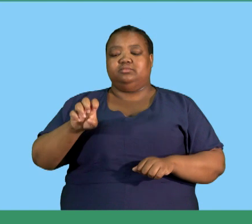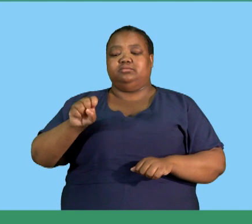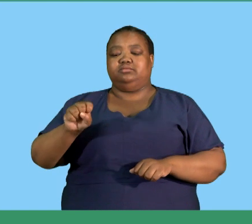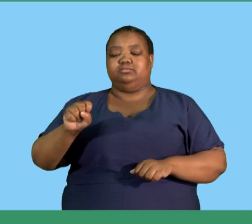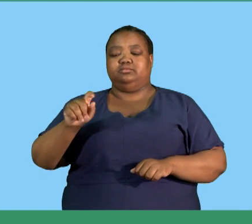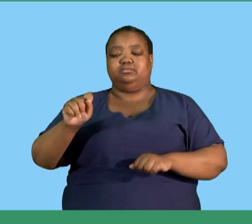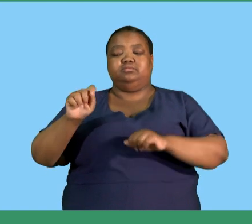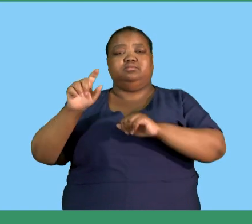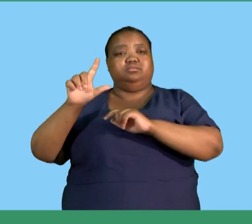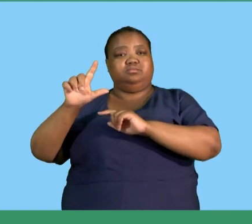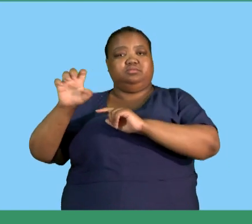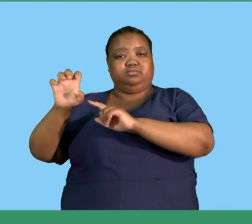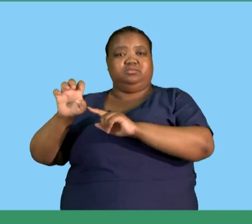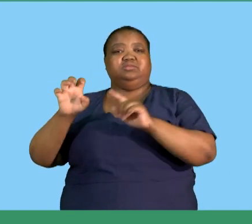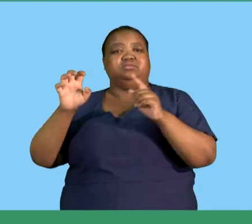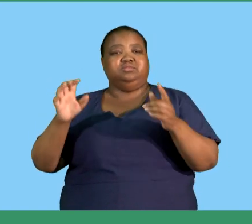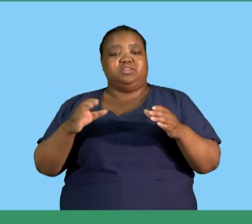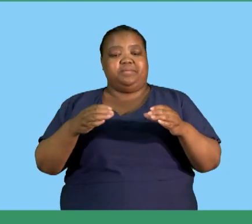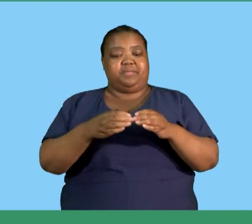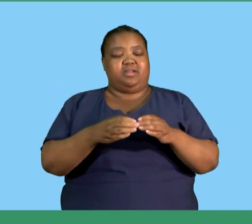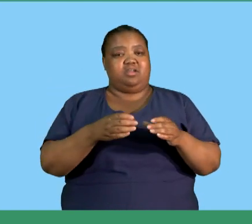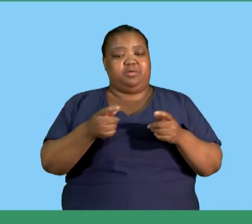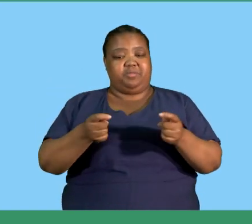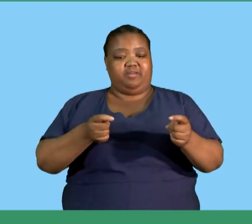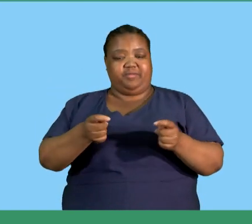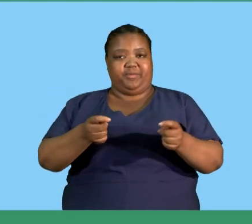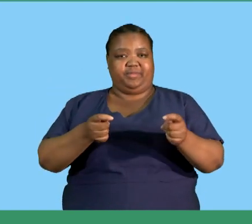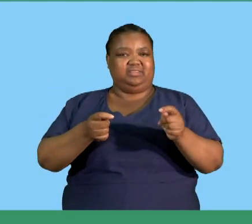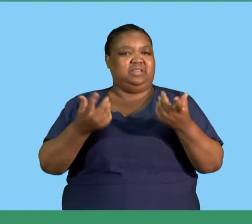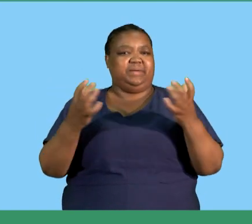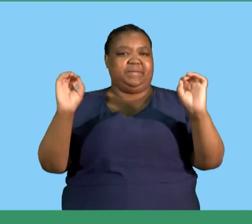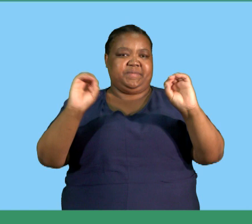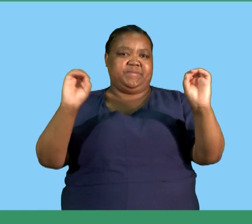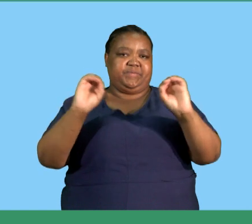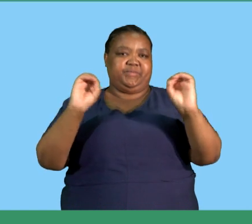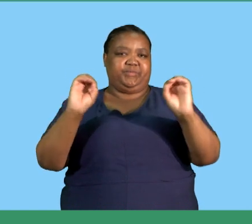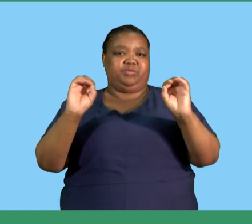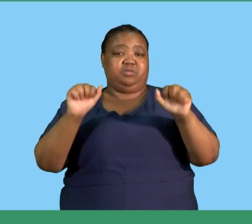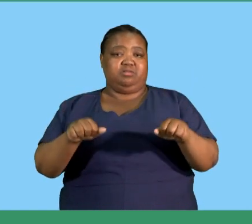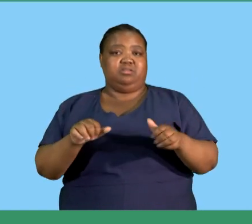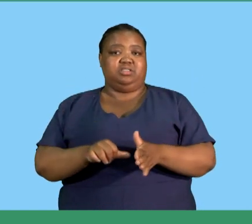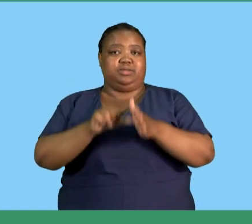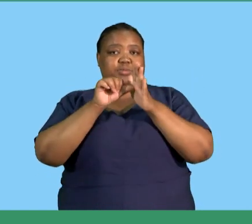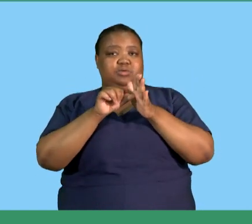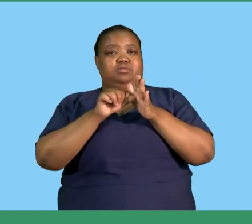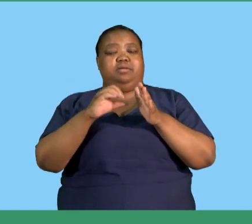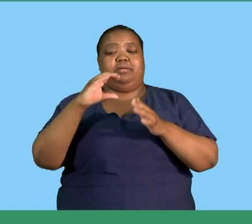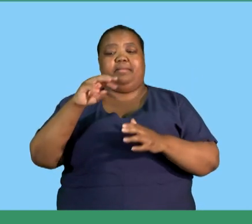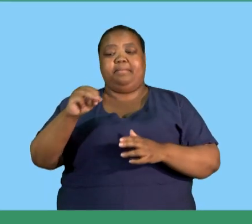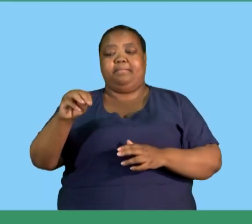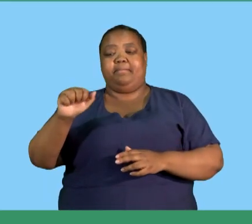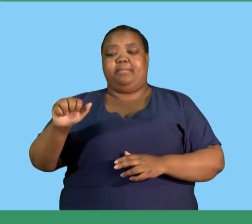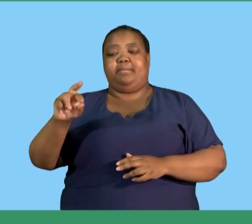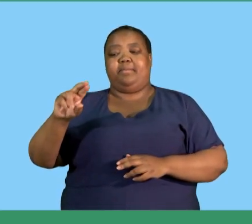environment. And what do we know about macro environment? We've got no control at all. There is no control here. So it's very important that